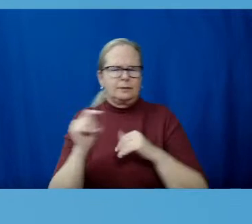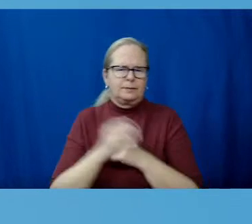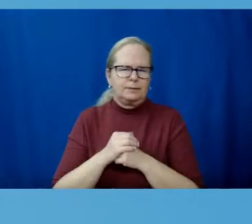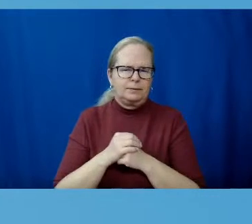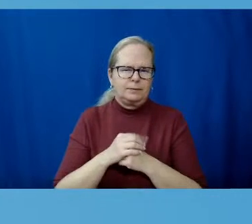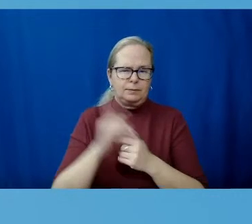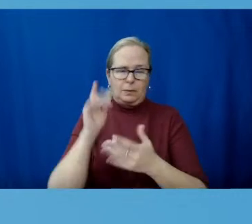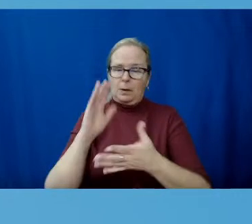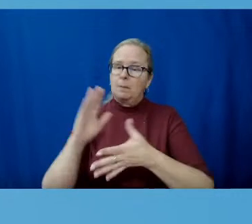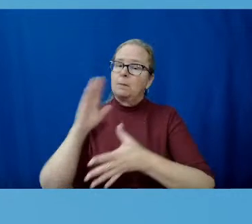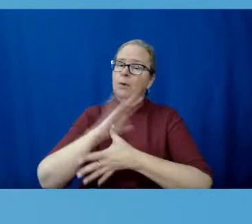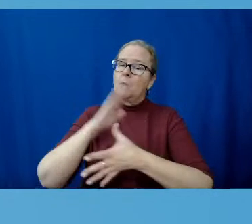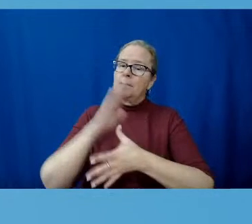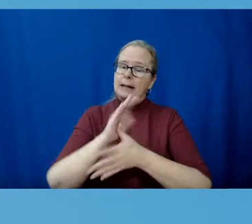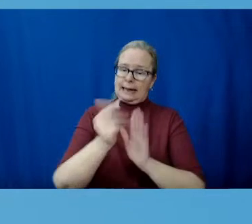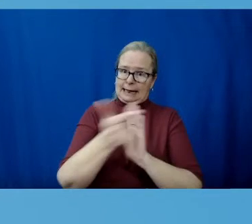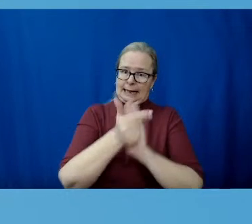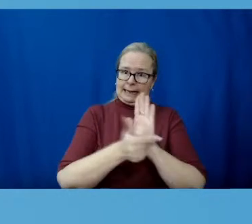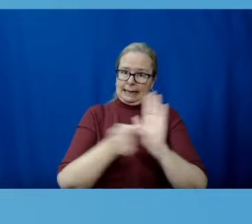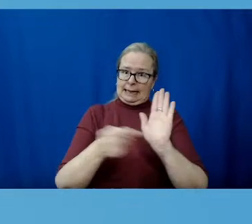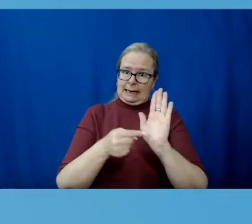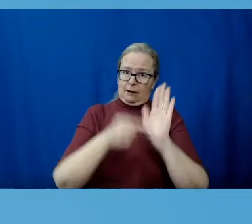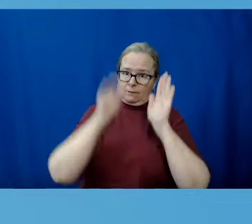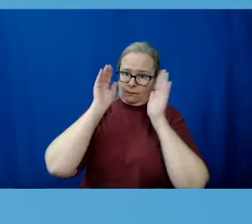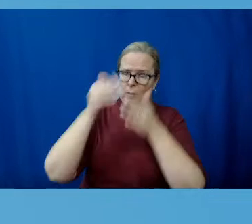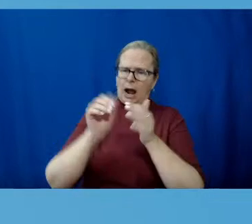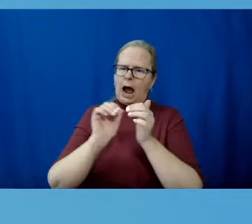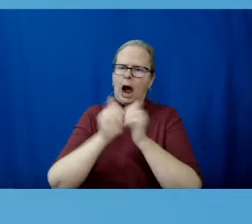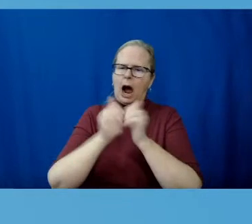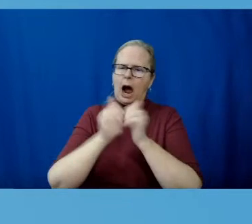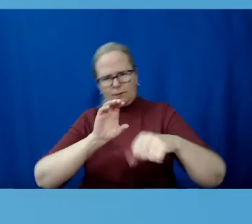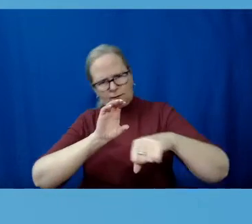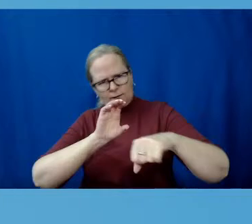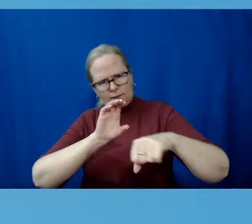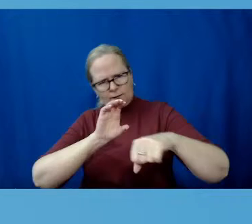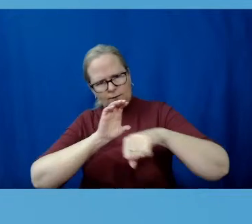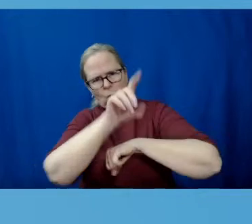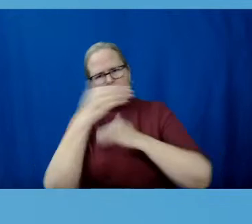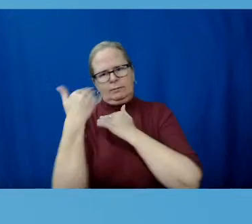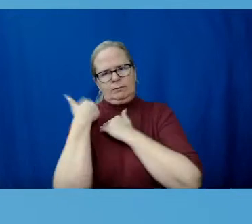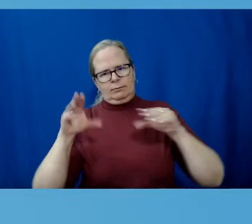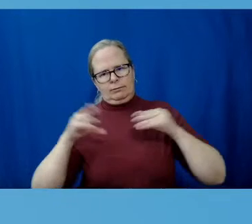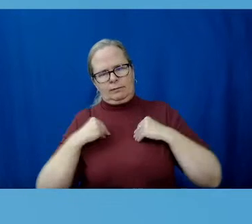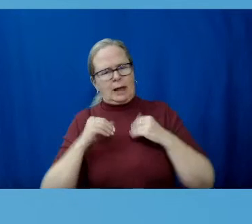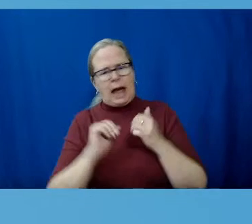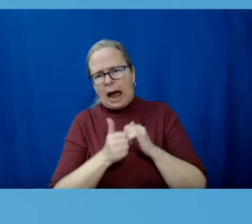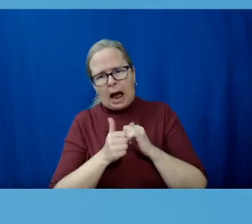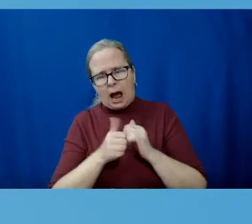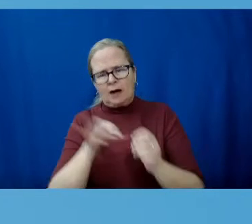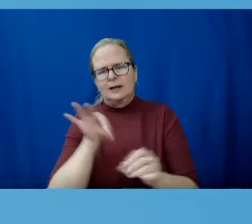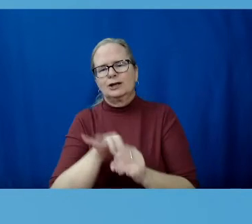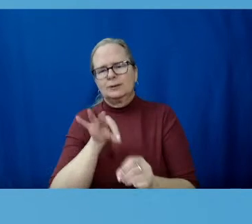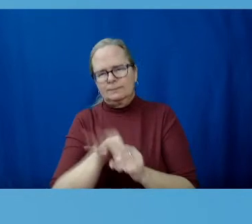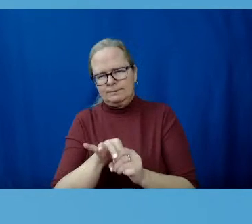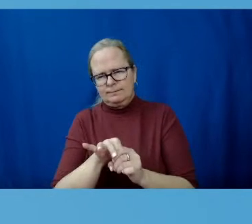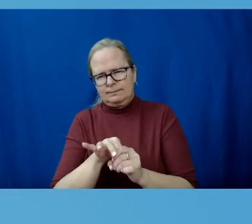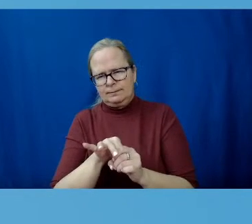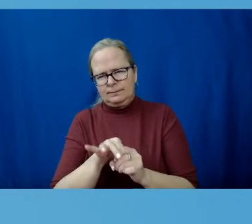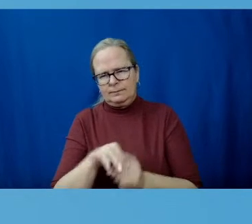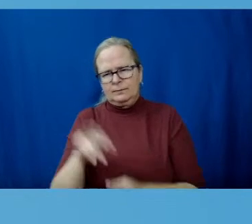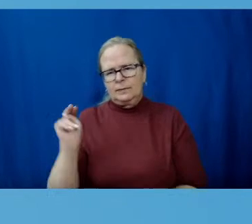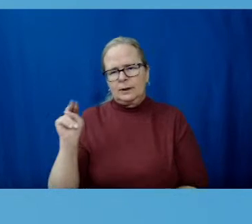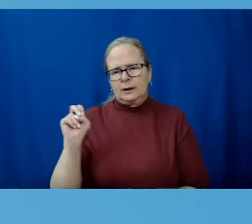election. Negligence law and saying that government is liable for these deaths, that's a real